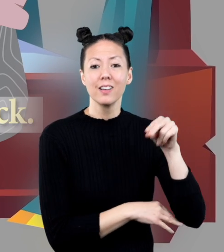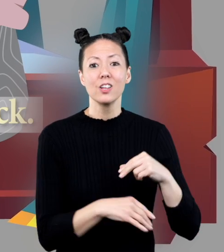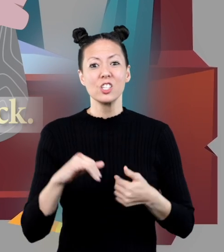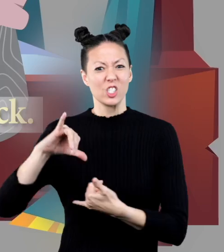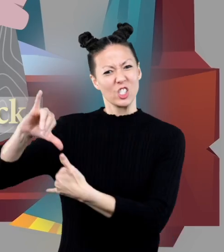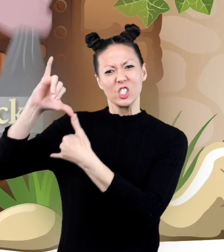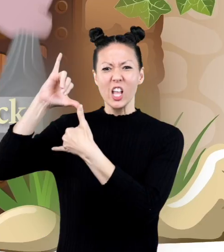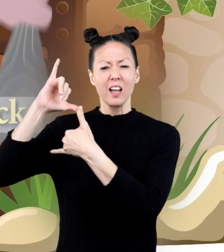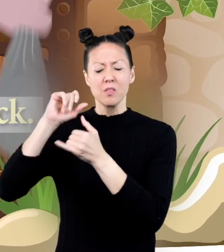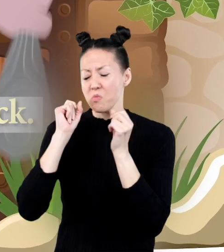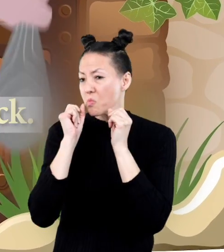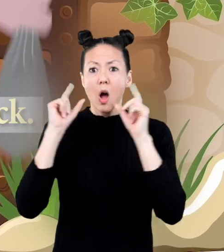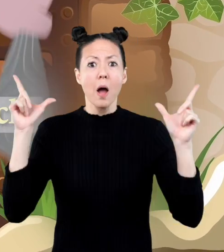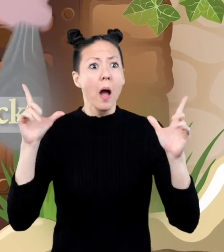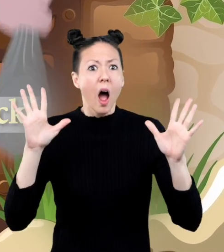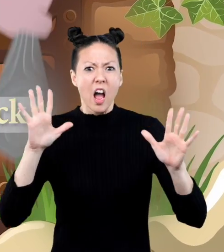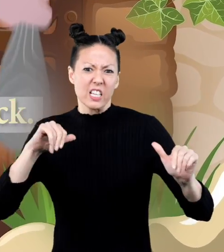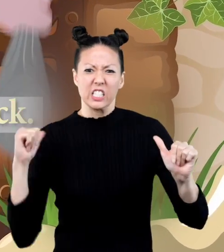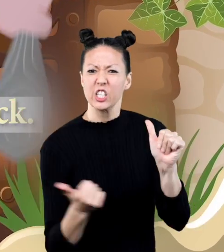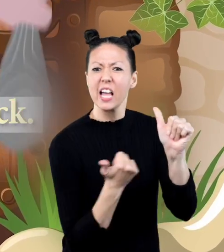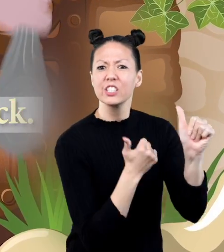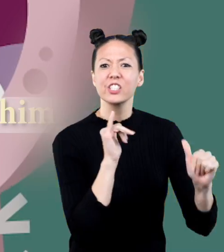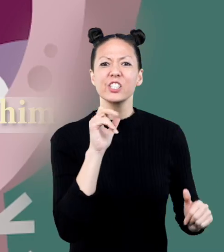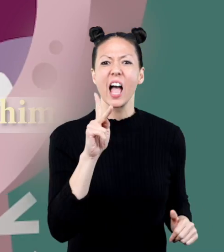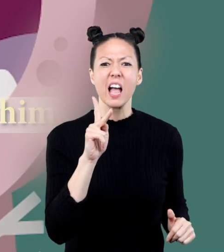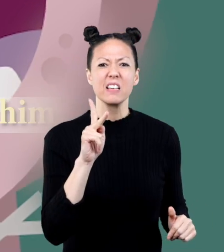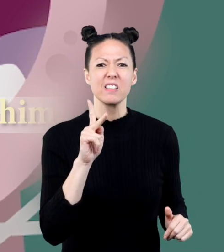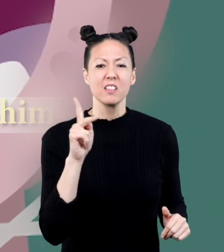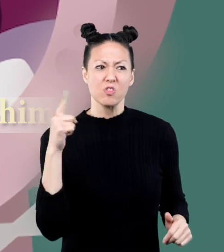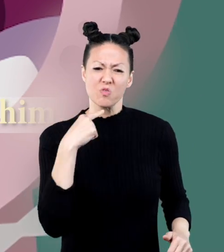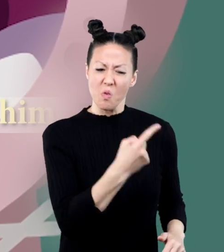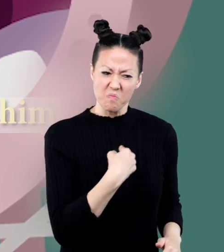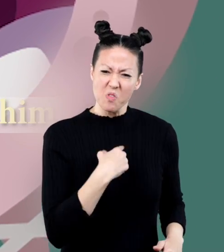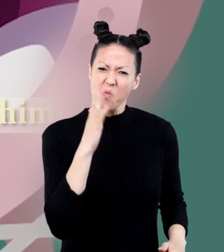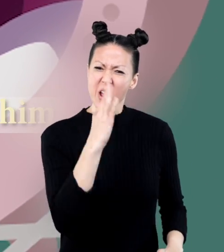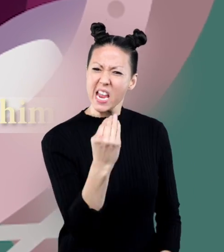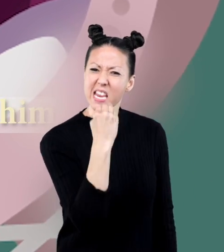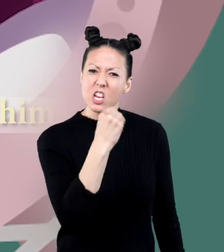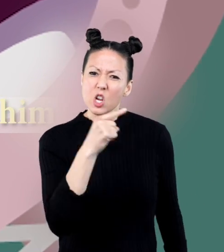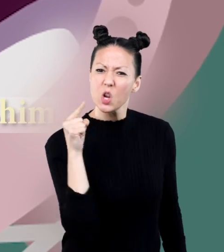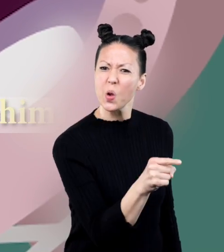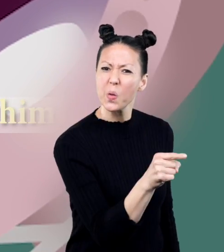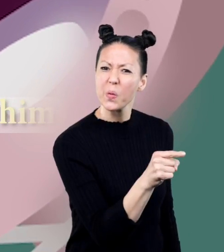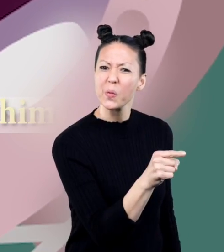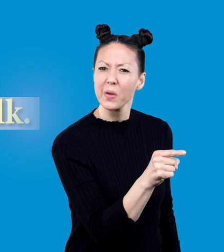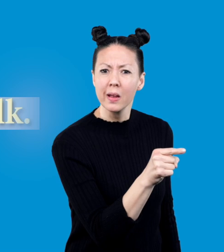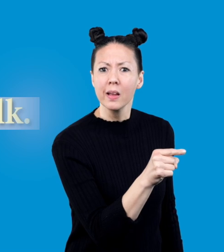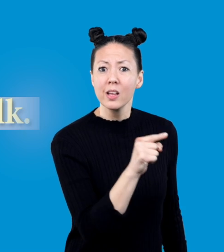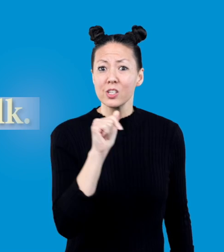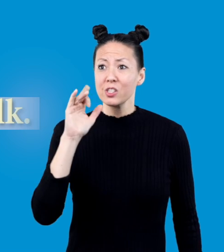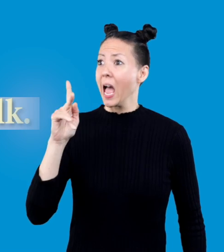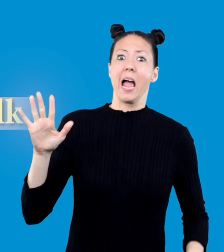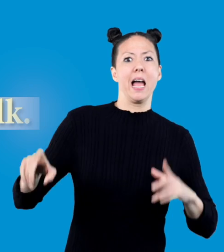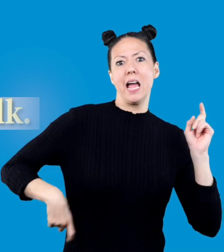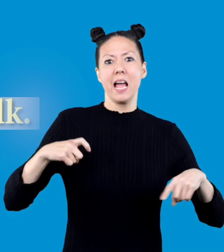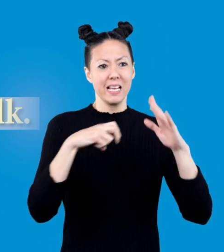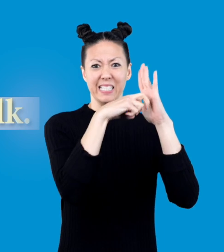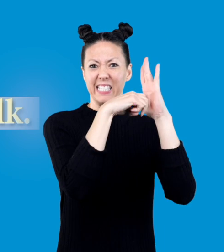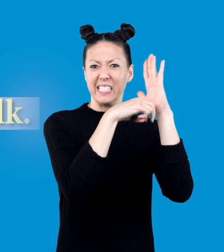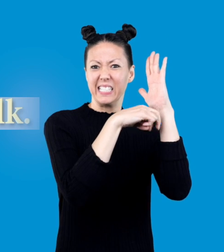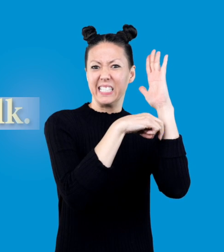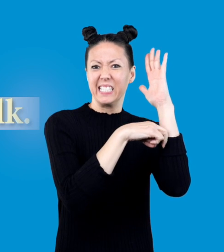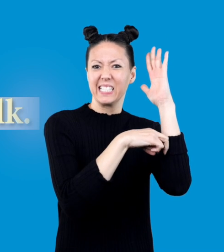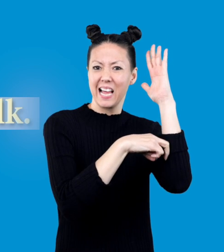giant wakes up and chases Jack. He tells Jack that he's going to eat him. He chases Jack down